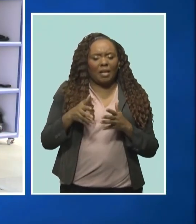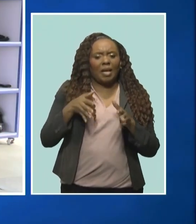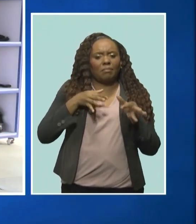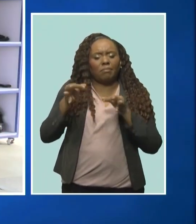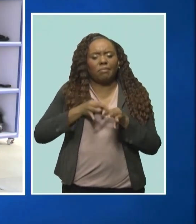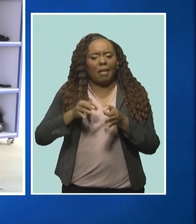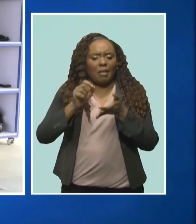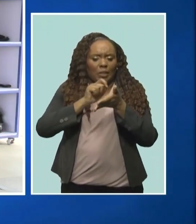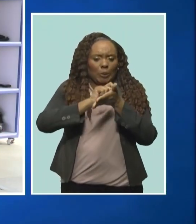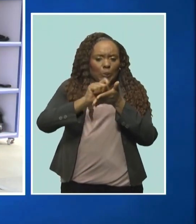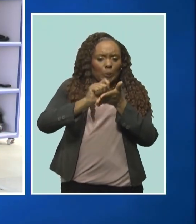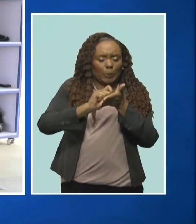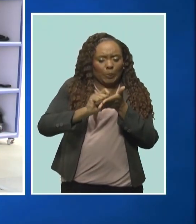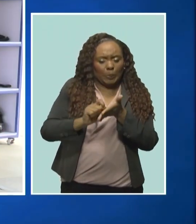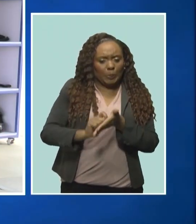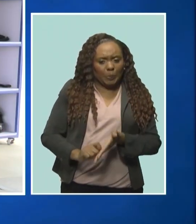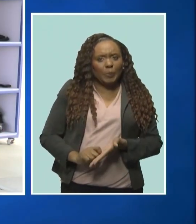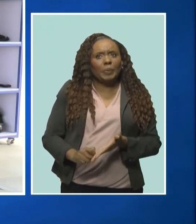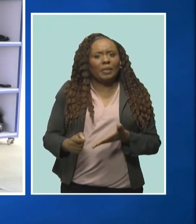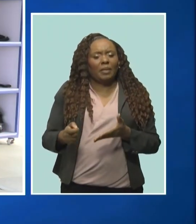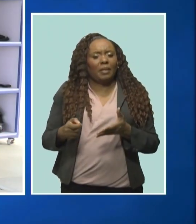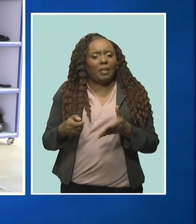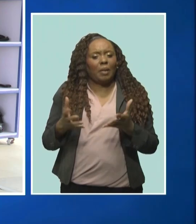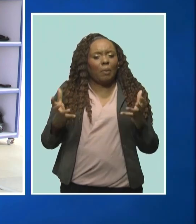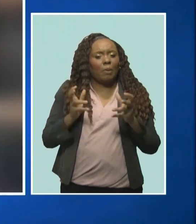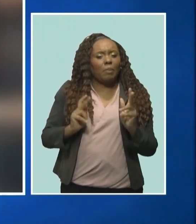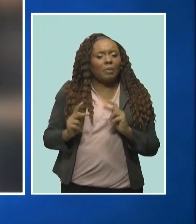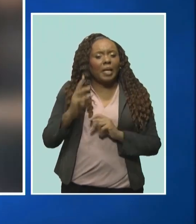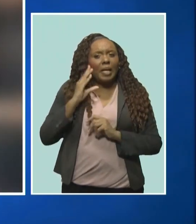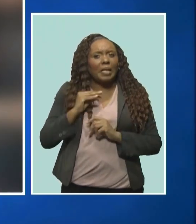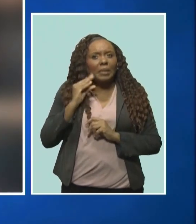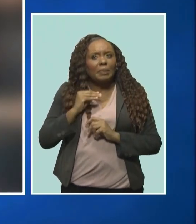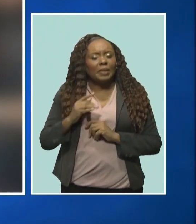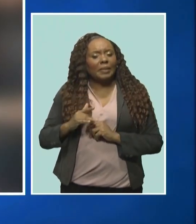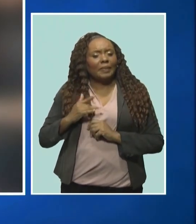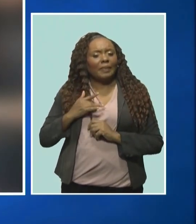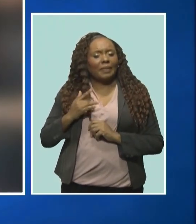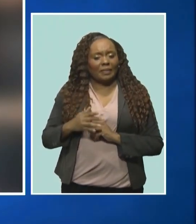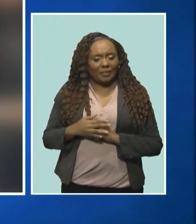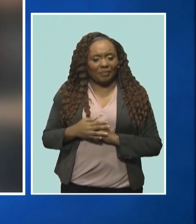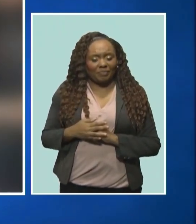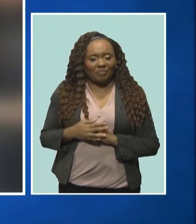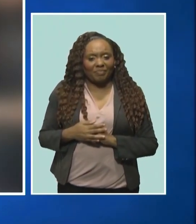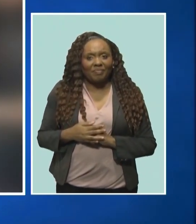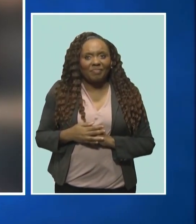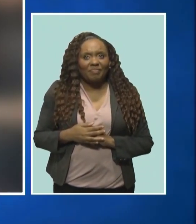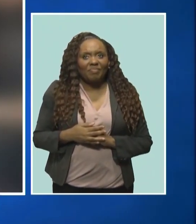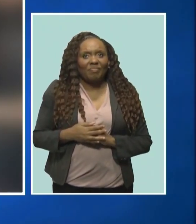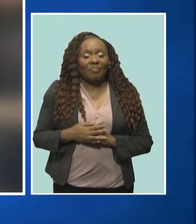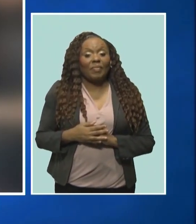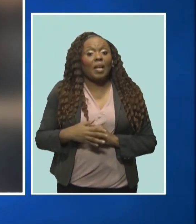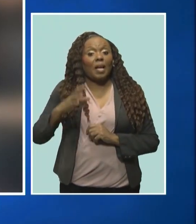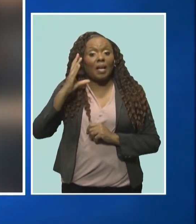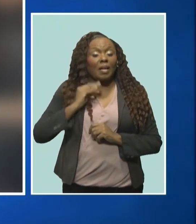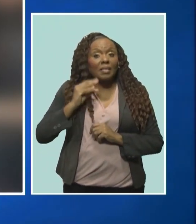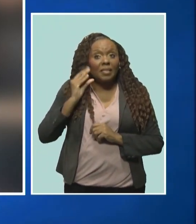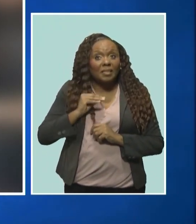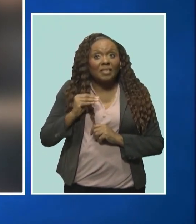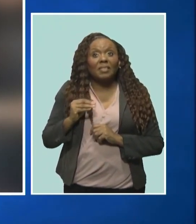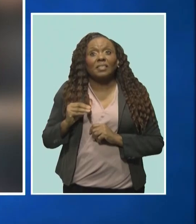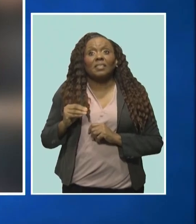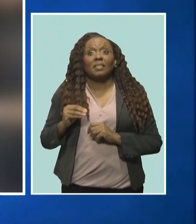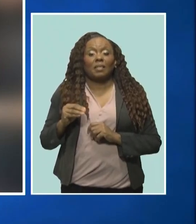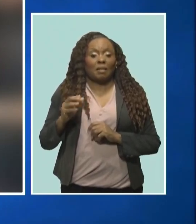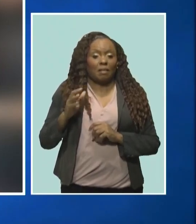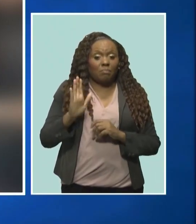to invite people into the experience. And while Mr. Hall has experienced firsthand what fans enjoy at all